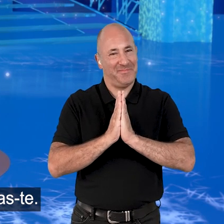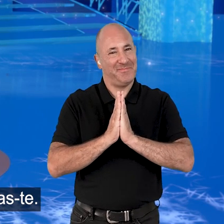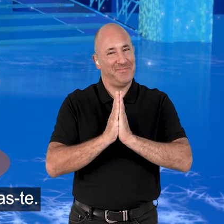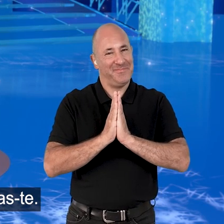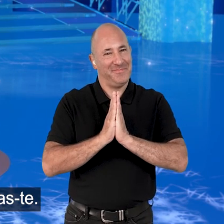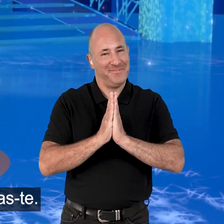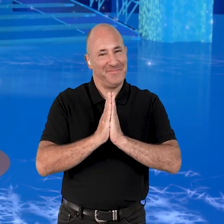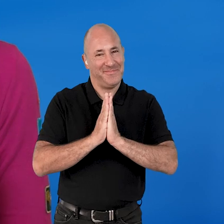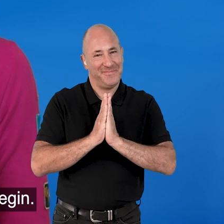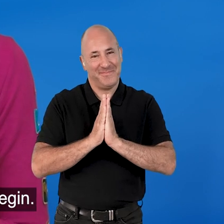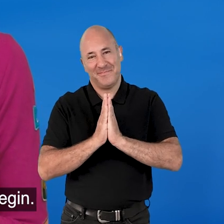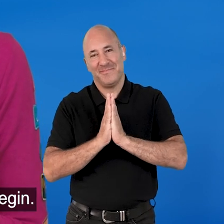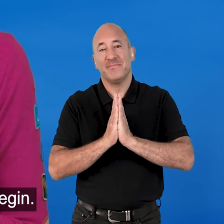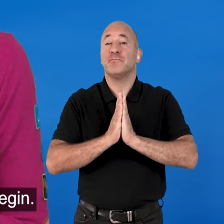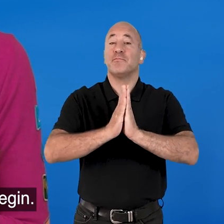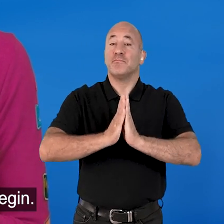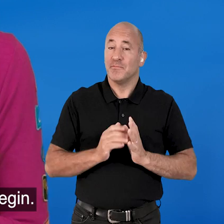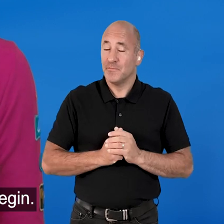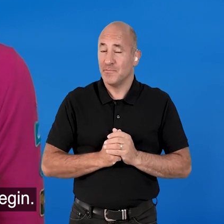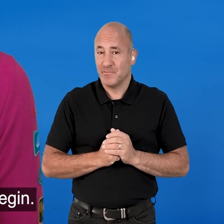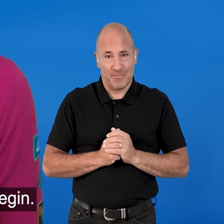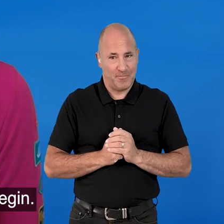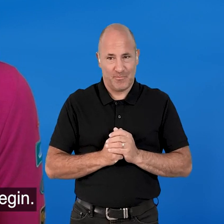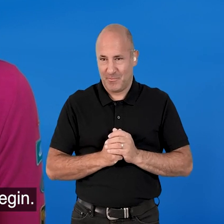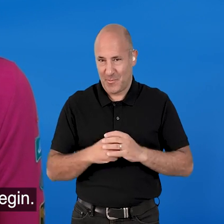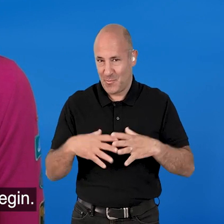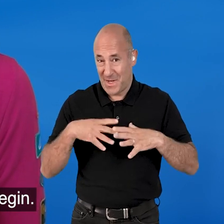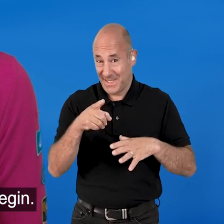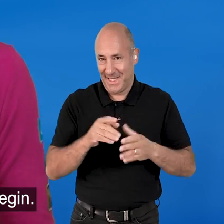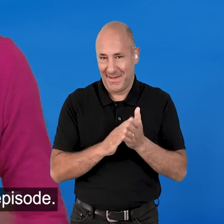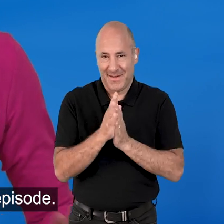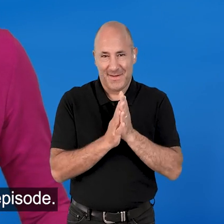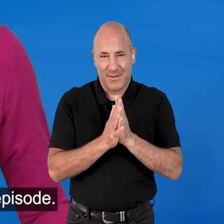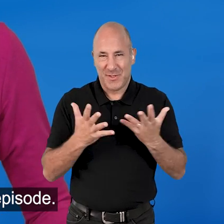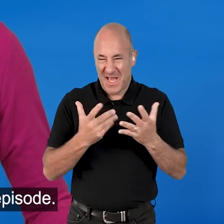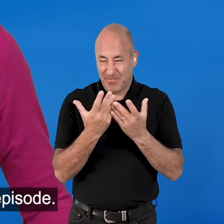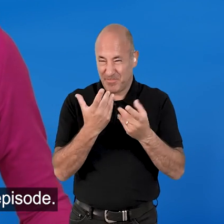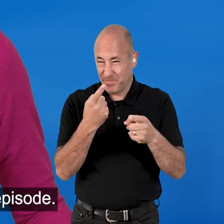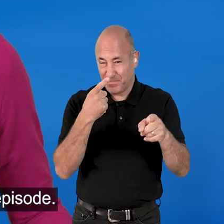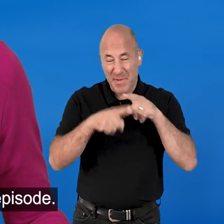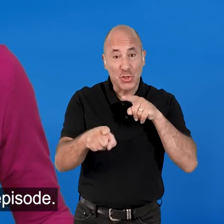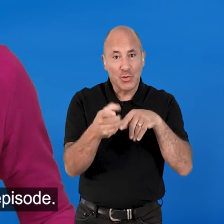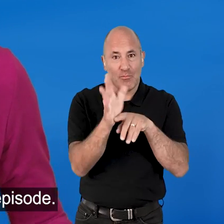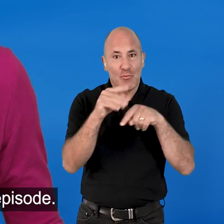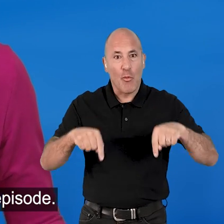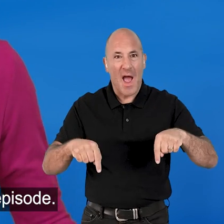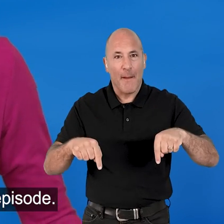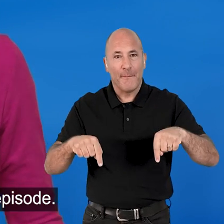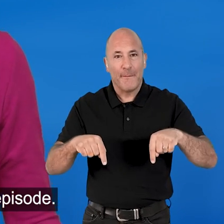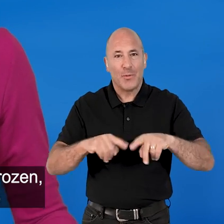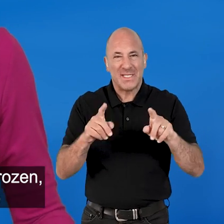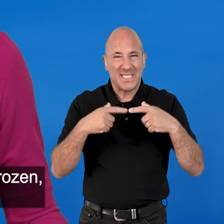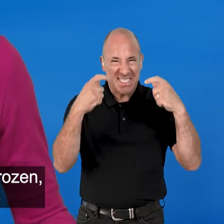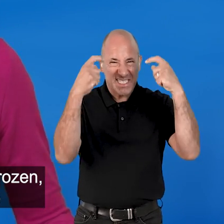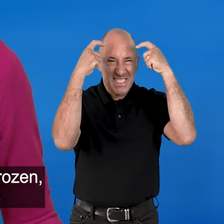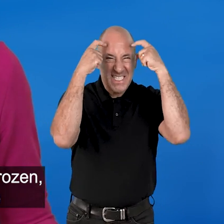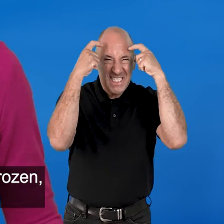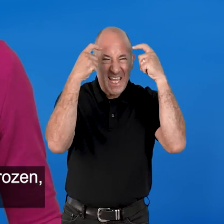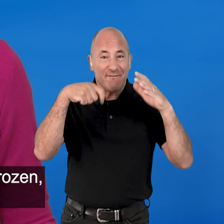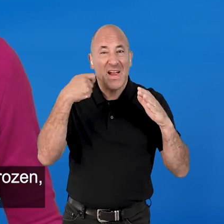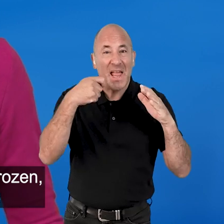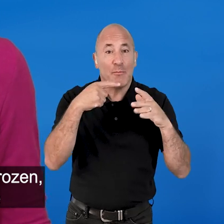Namaste. There. Now we're ready to begin. And today we've got a special episode. We're